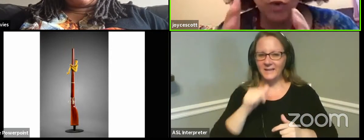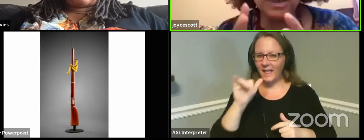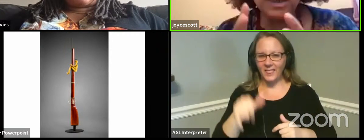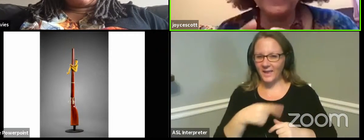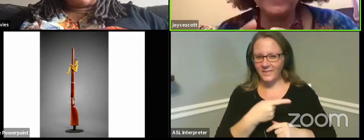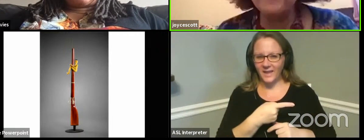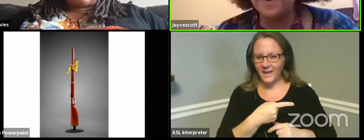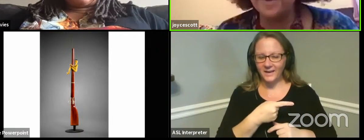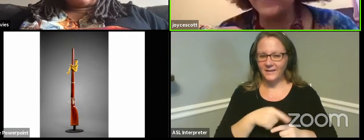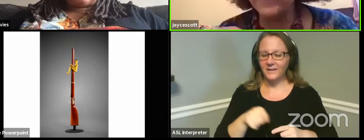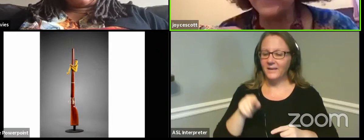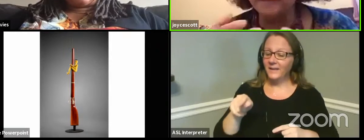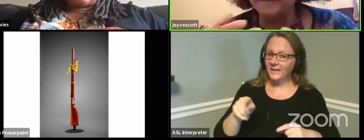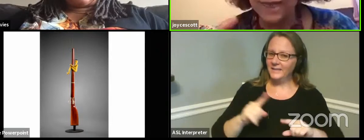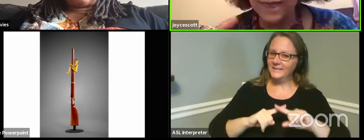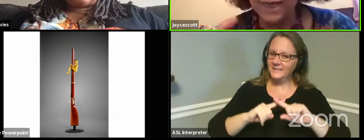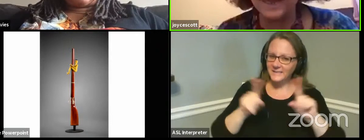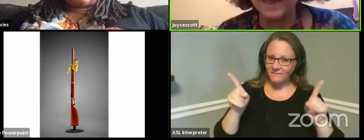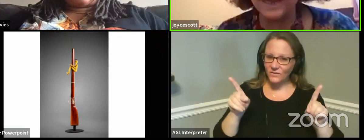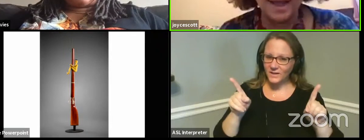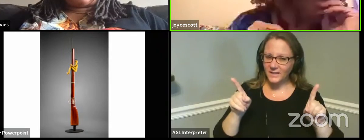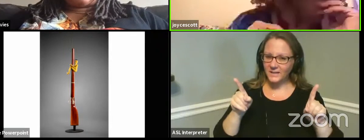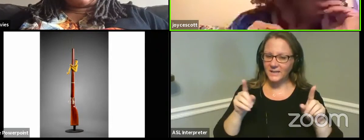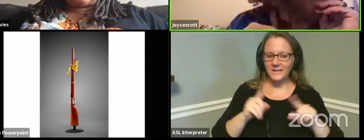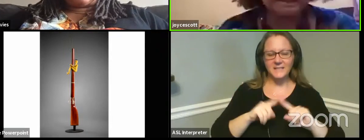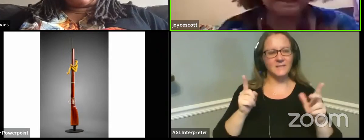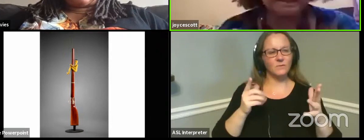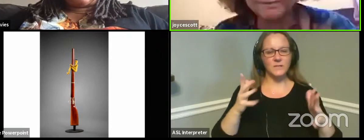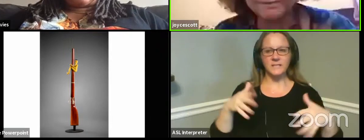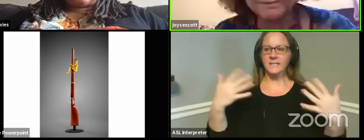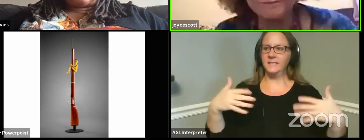Working with them, there was a different kind of elan.